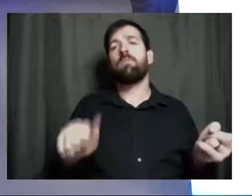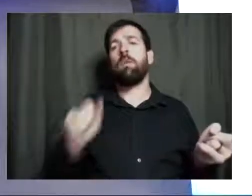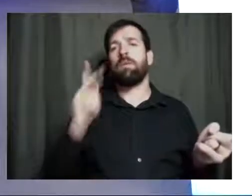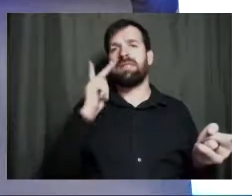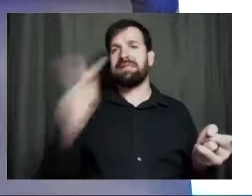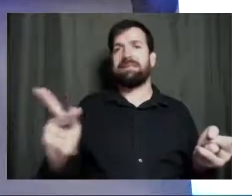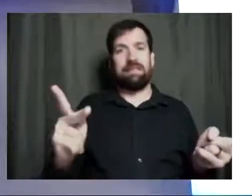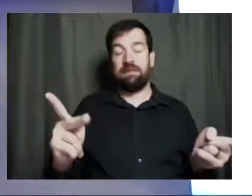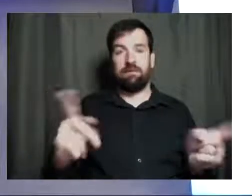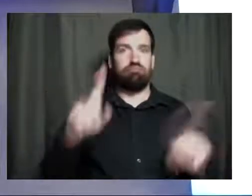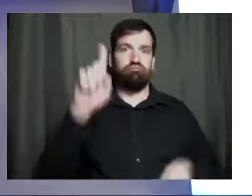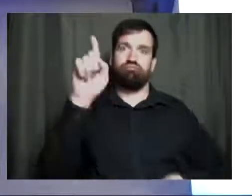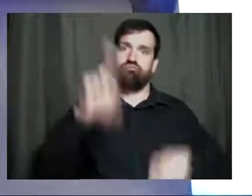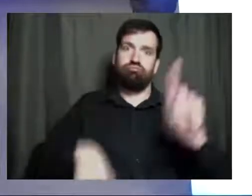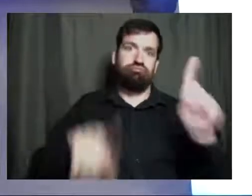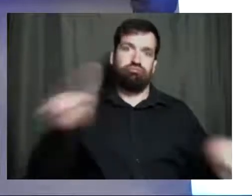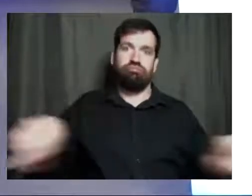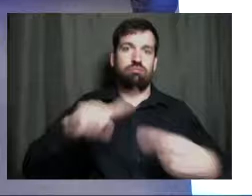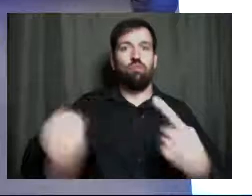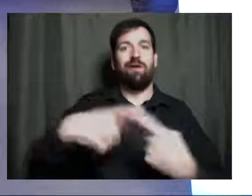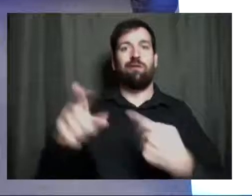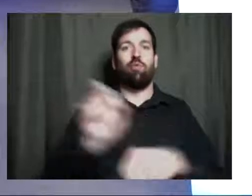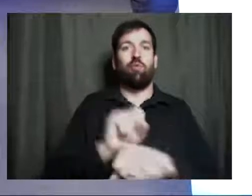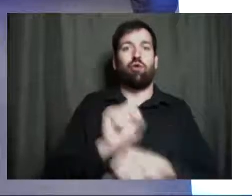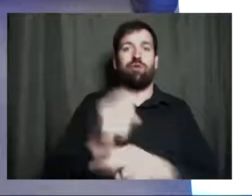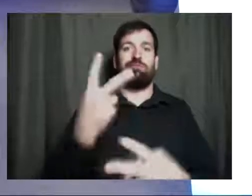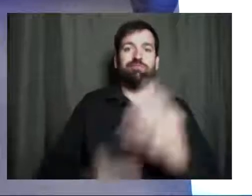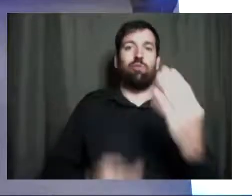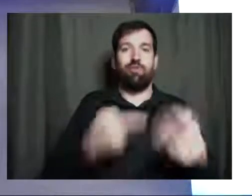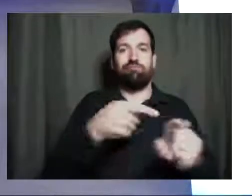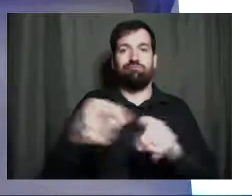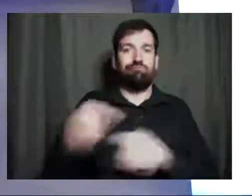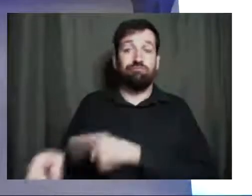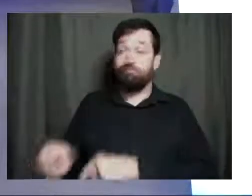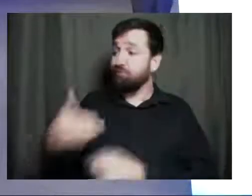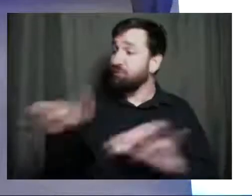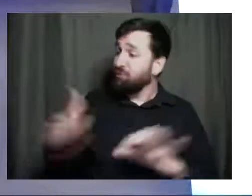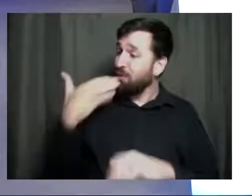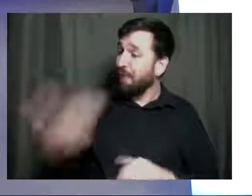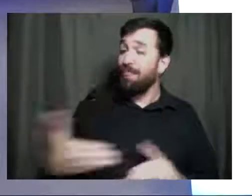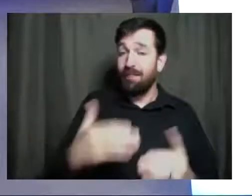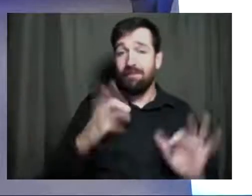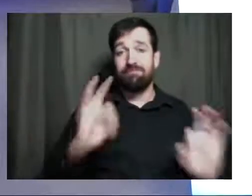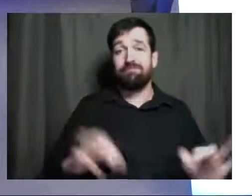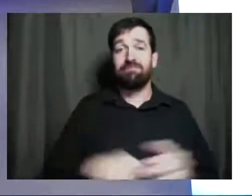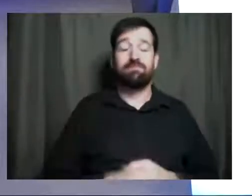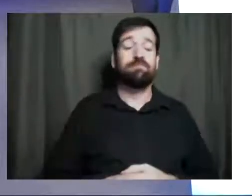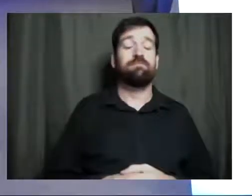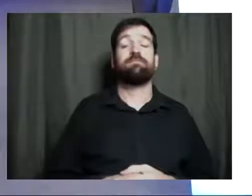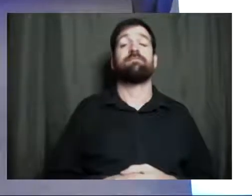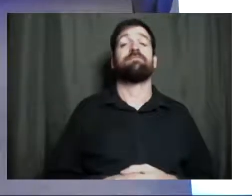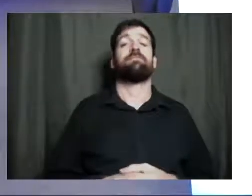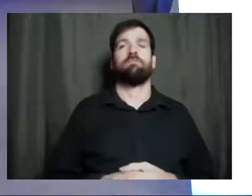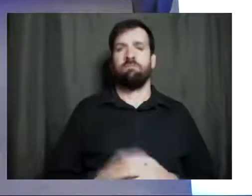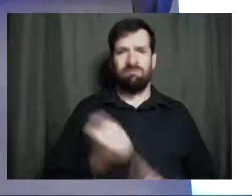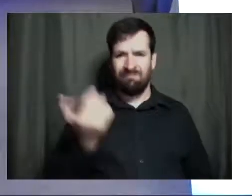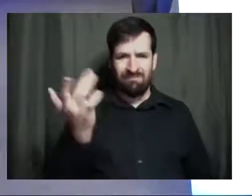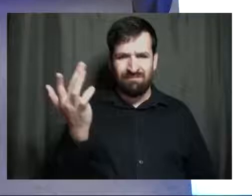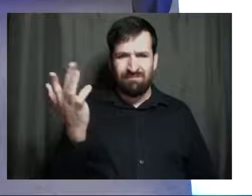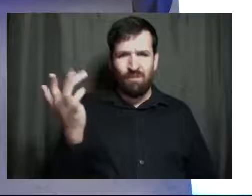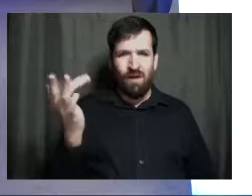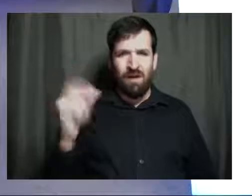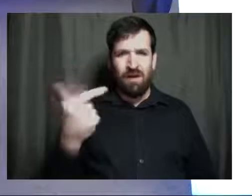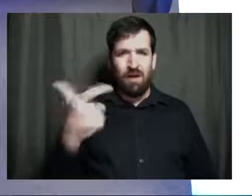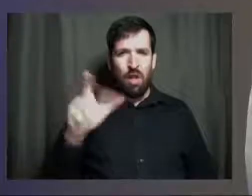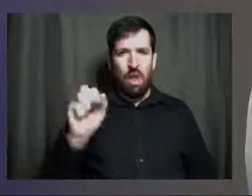or another when you work both of those type of jobs. How are you this morning, doctor? I'm doing well. Thank you. Good. Okay. So why glow sticks? Tell us about